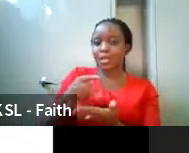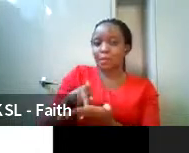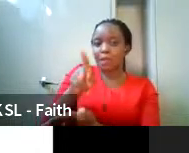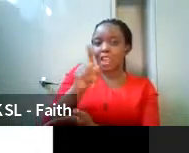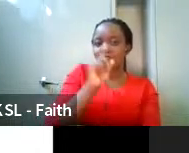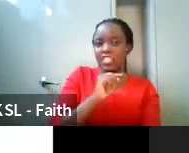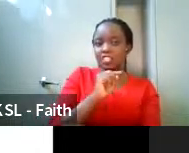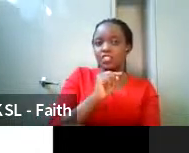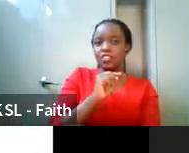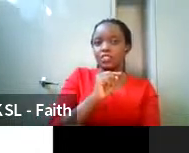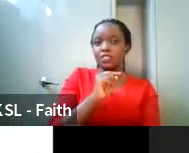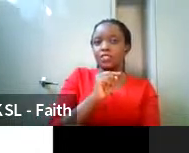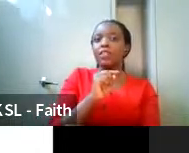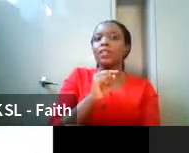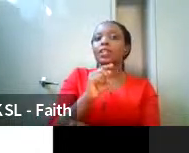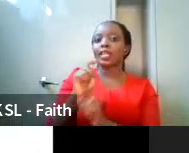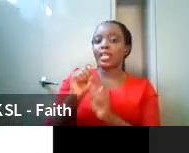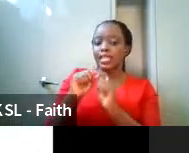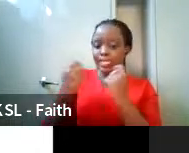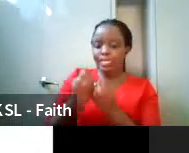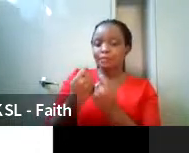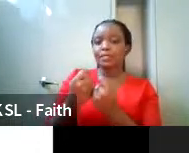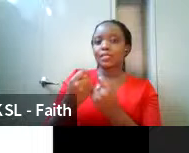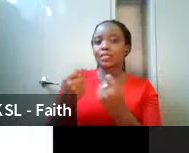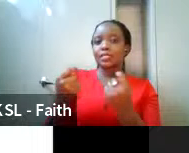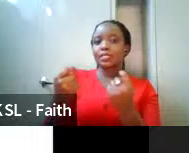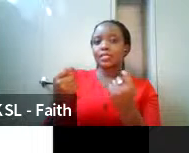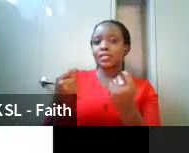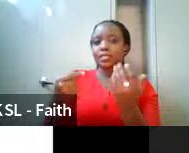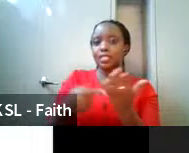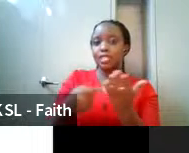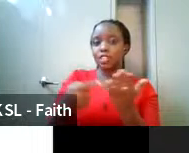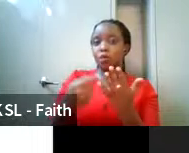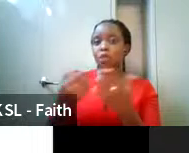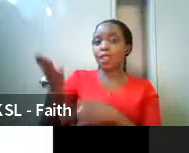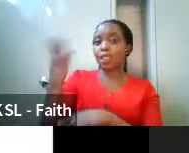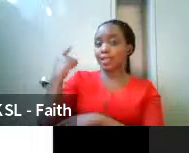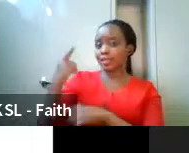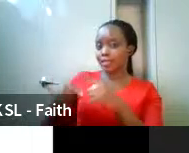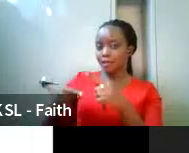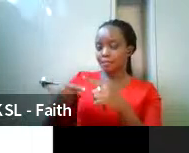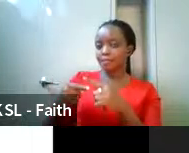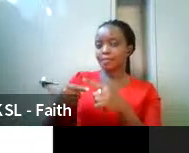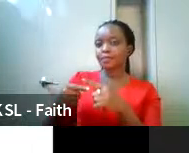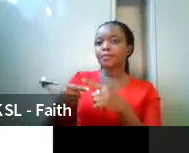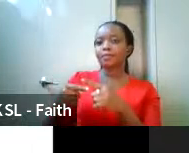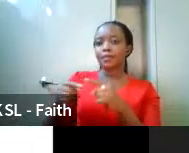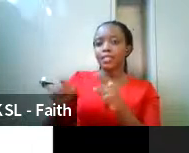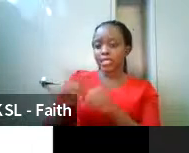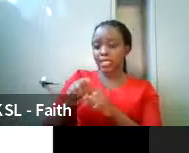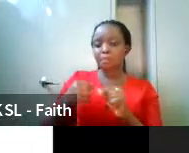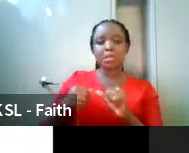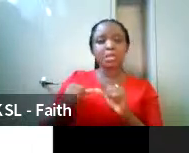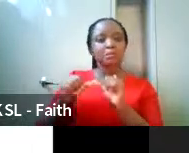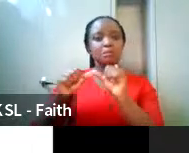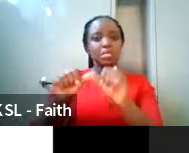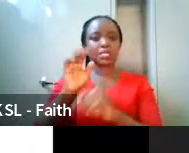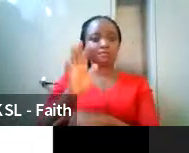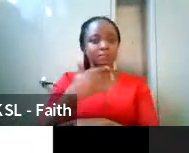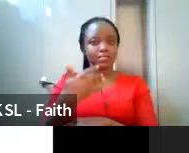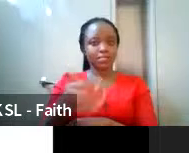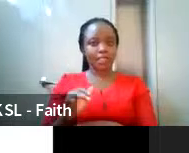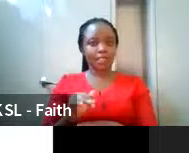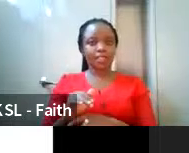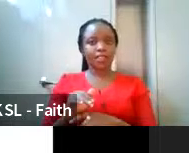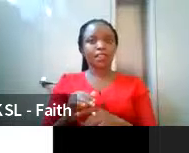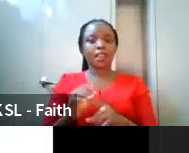the Teams device last year, that's just the one, the Okay. same one I'm continuing with. I have not changed